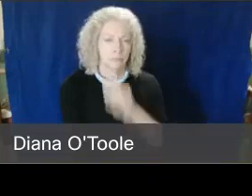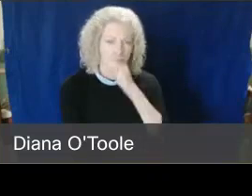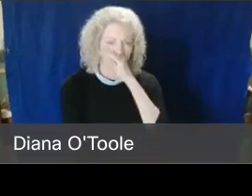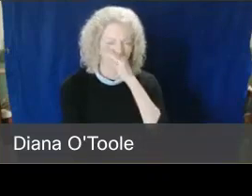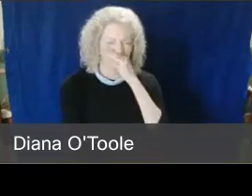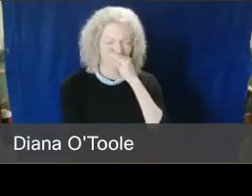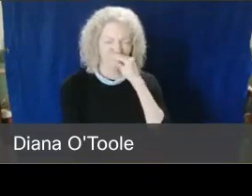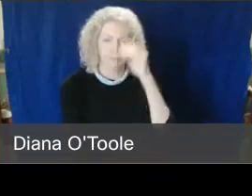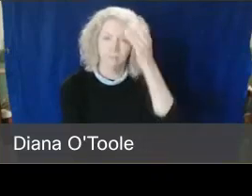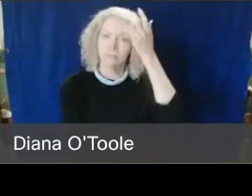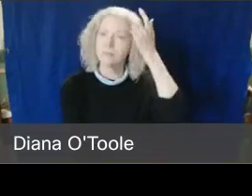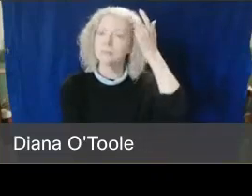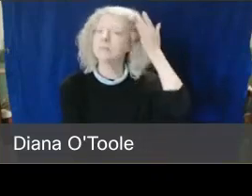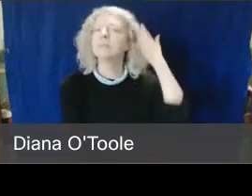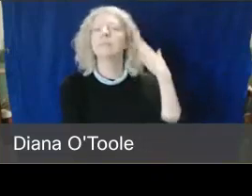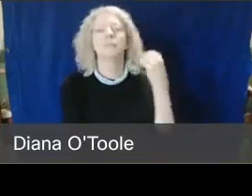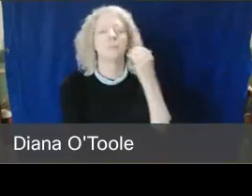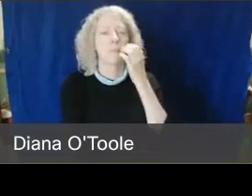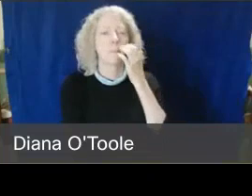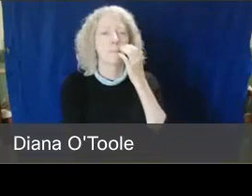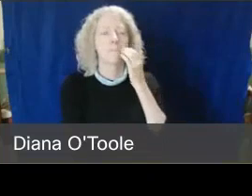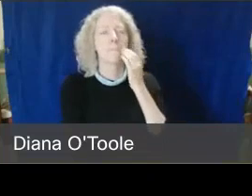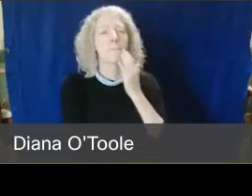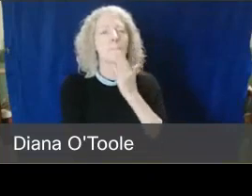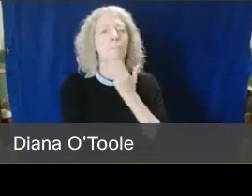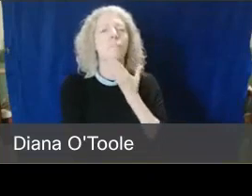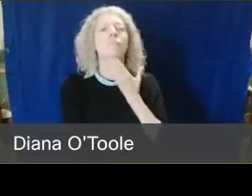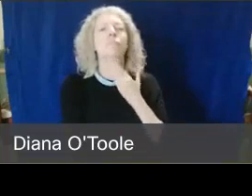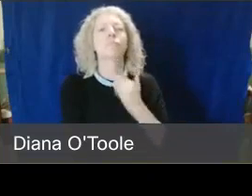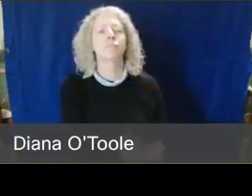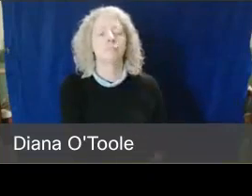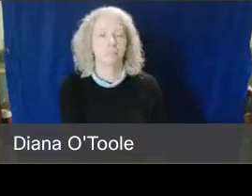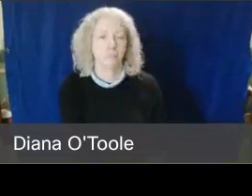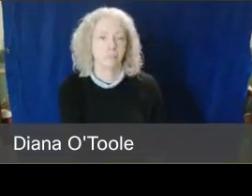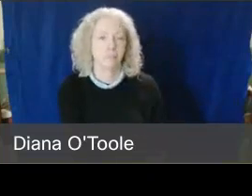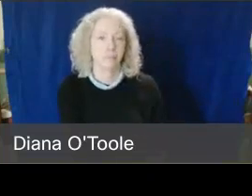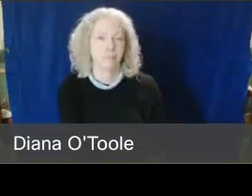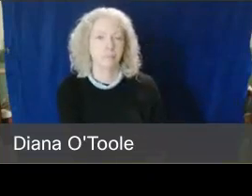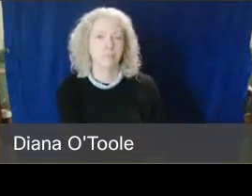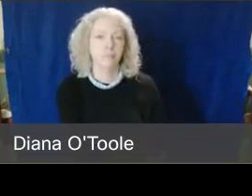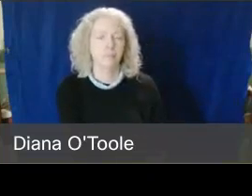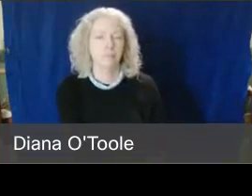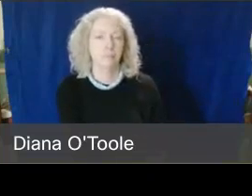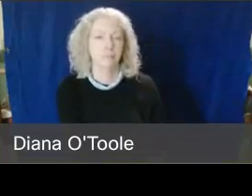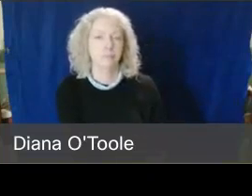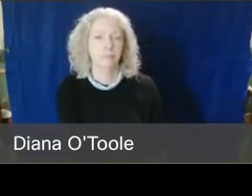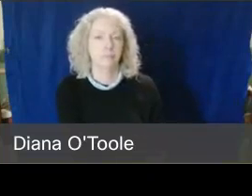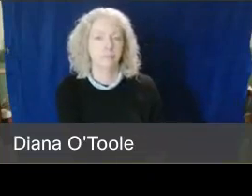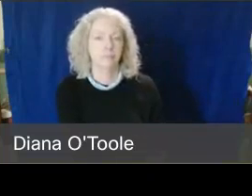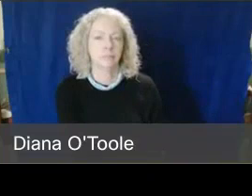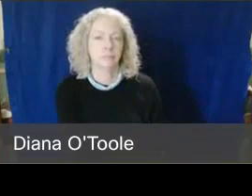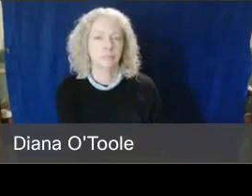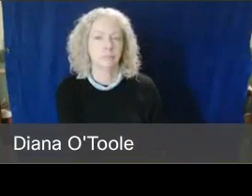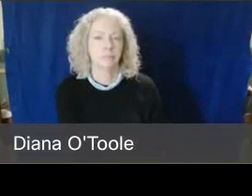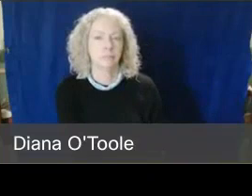reel video clip from our virtual commencement right after this presentation. The presentation really is too long to